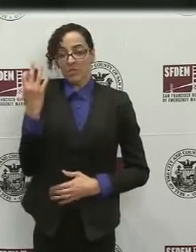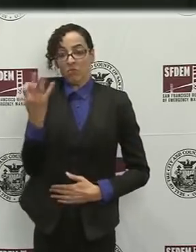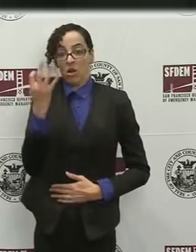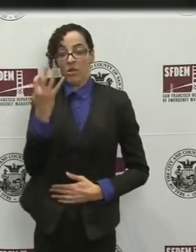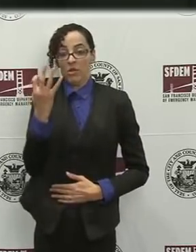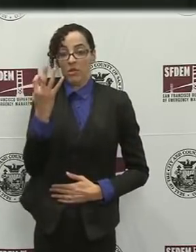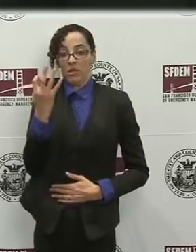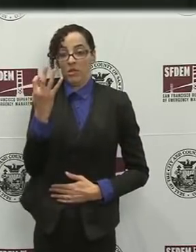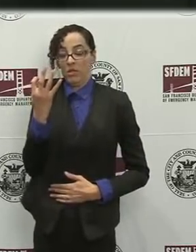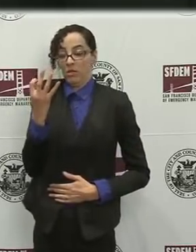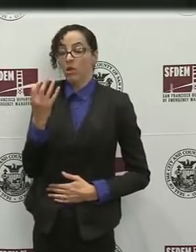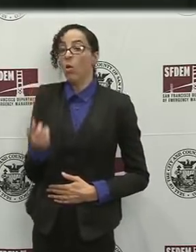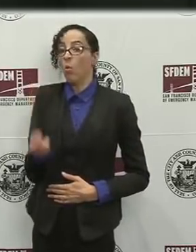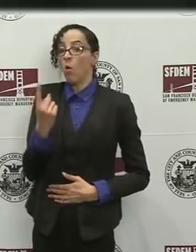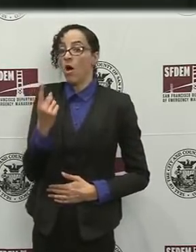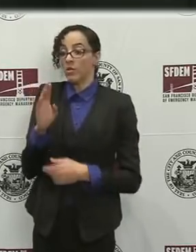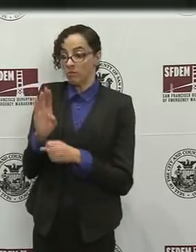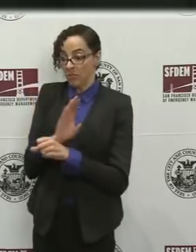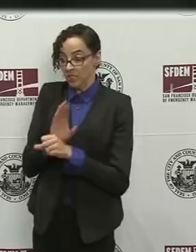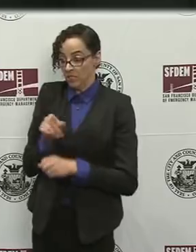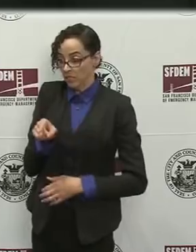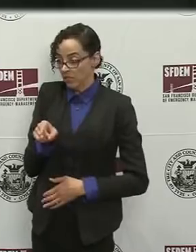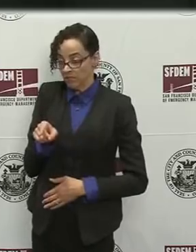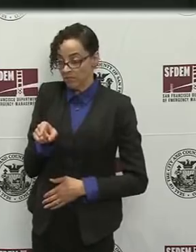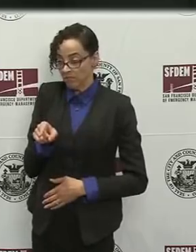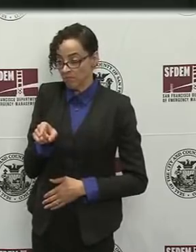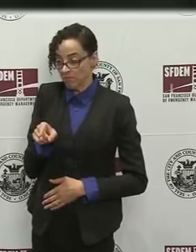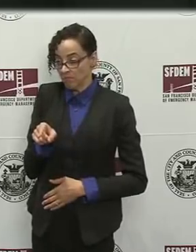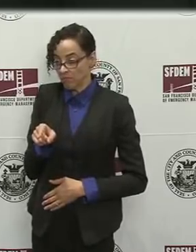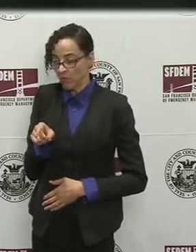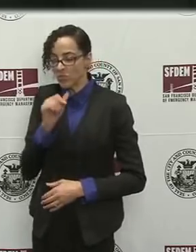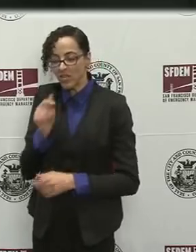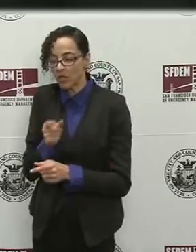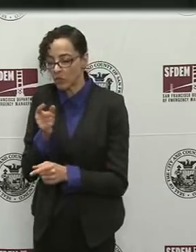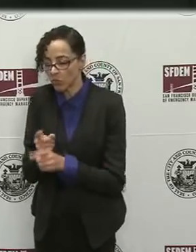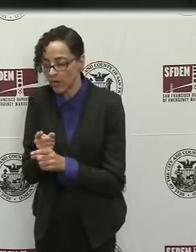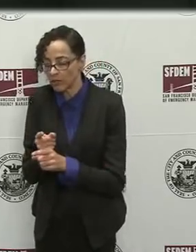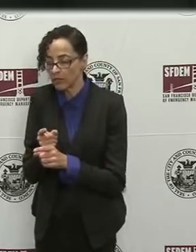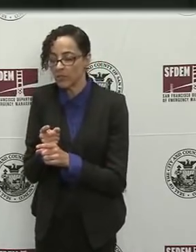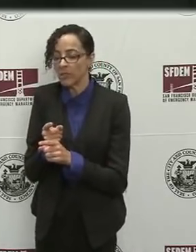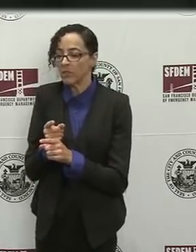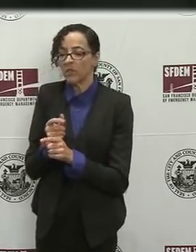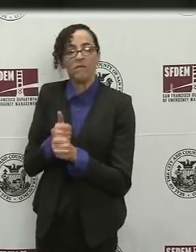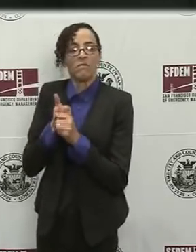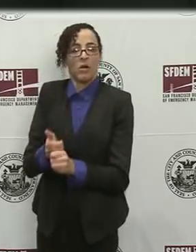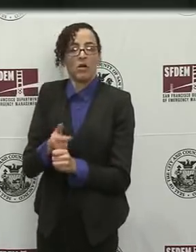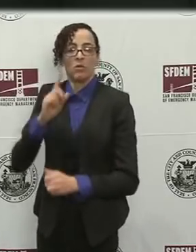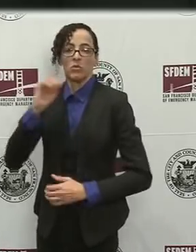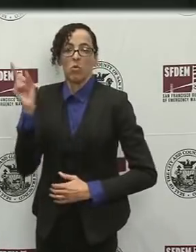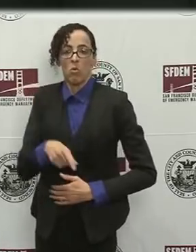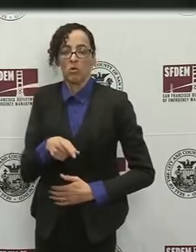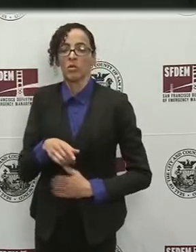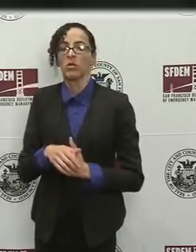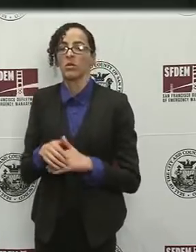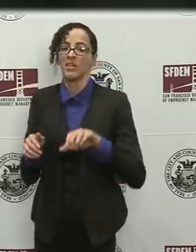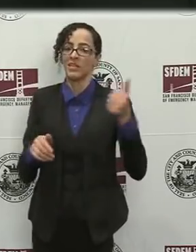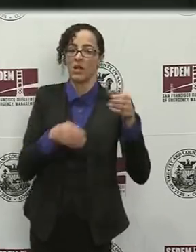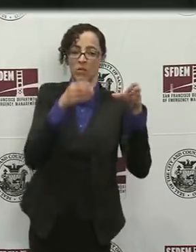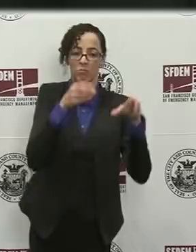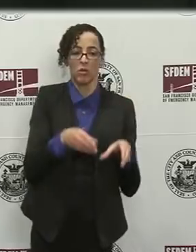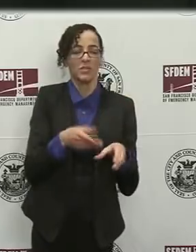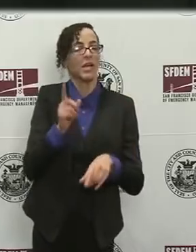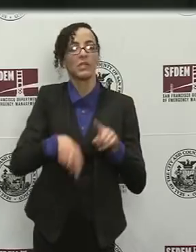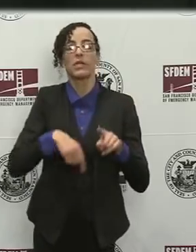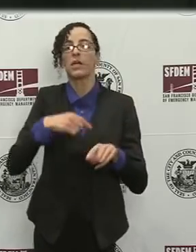business was incorrect. Those 2 citations were both to individuals. I don't have their names, but they were both individuals, and they were in violation